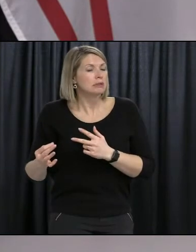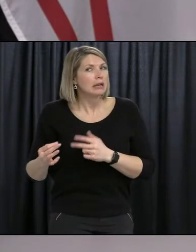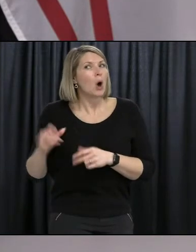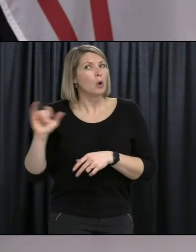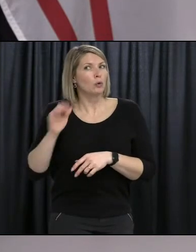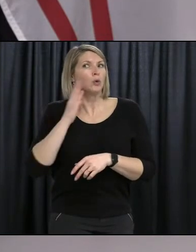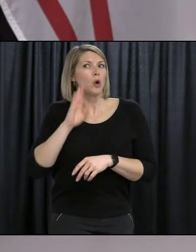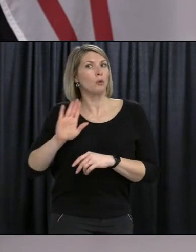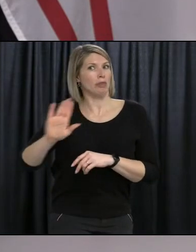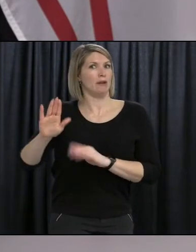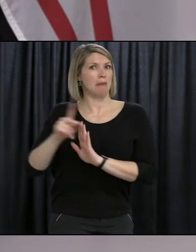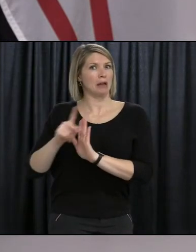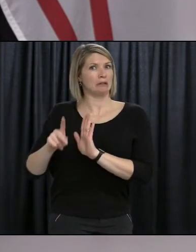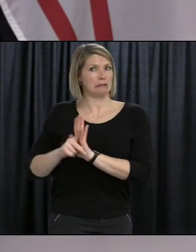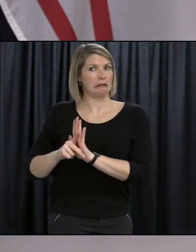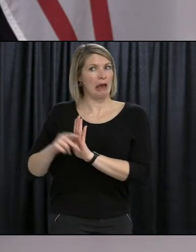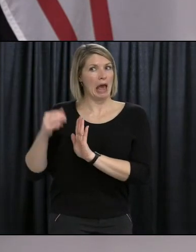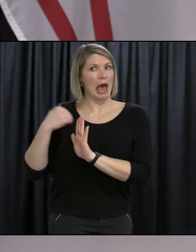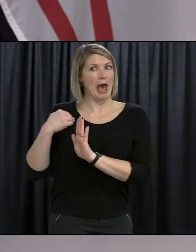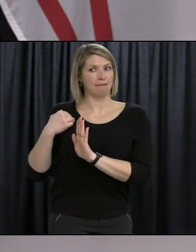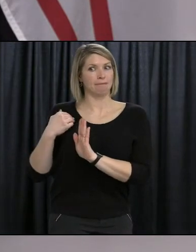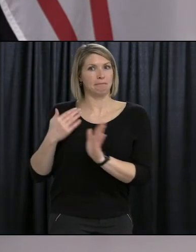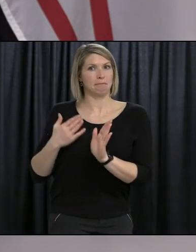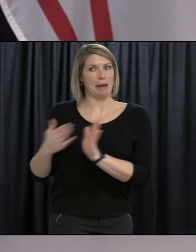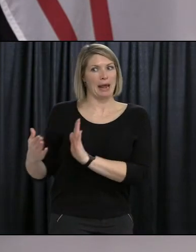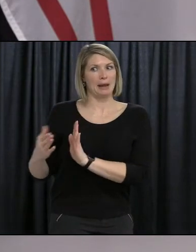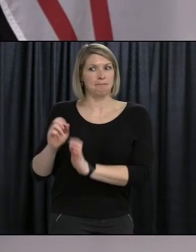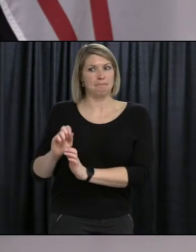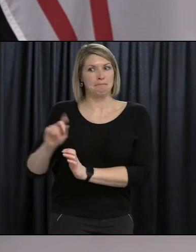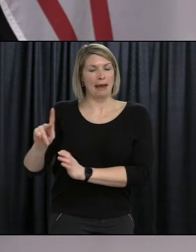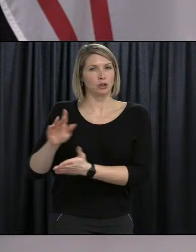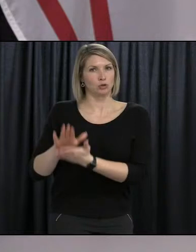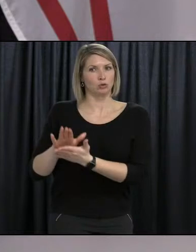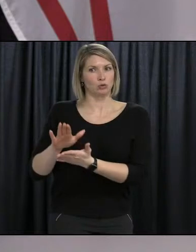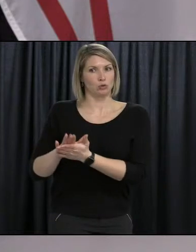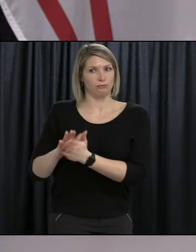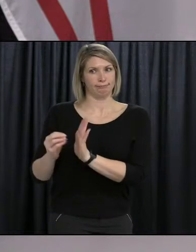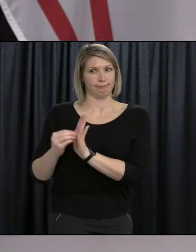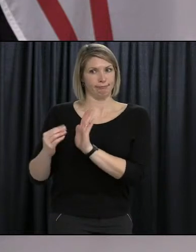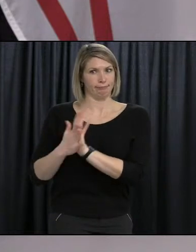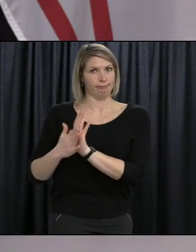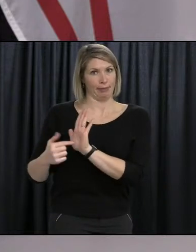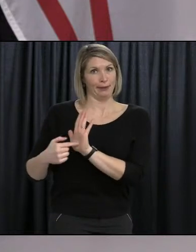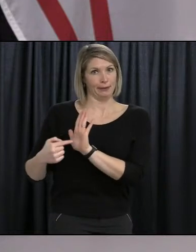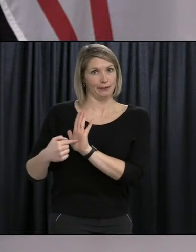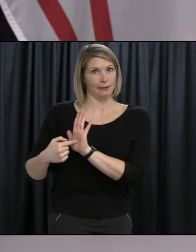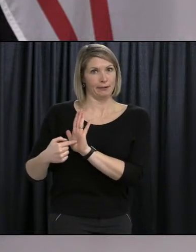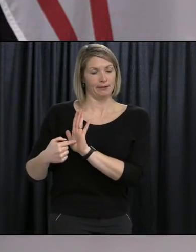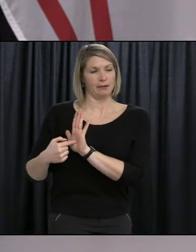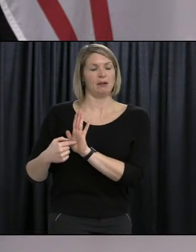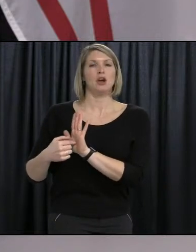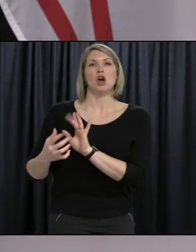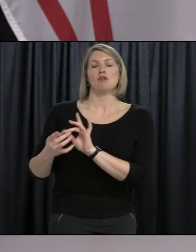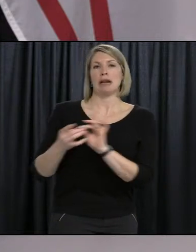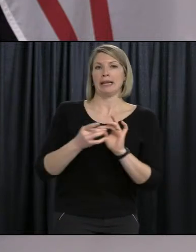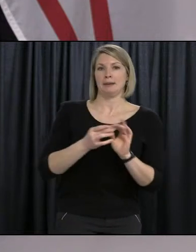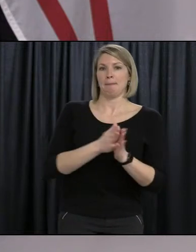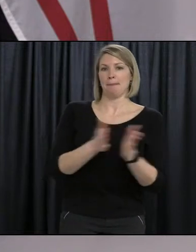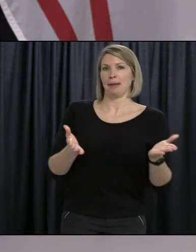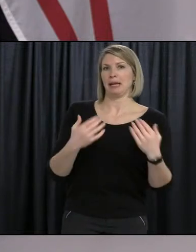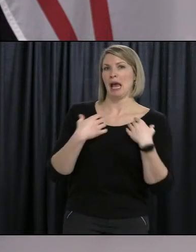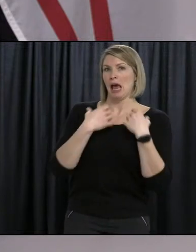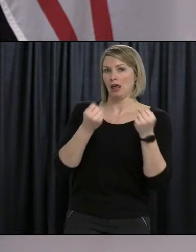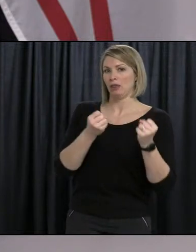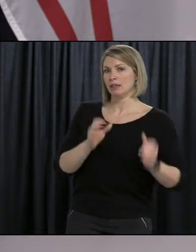policy with the education return to school plan. With regard to public health advice on how to do that, of course,